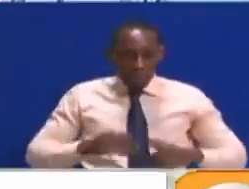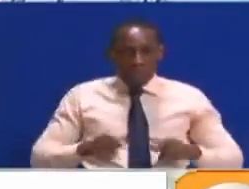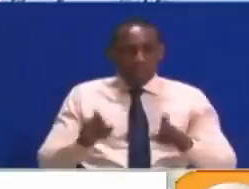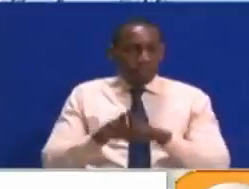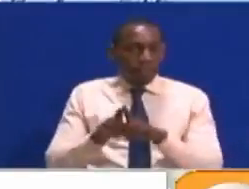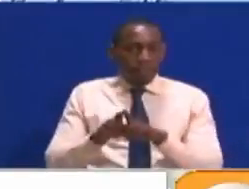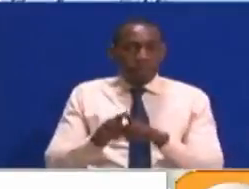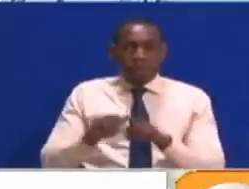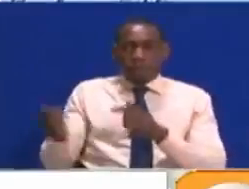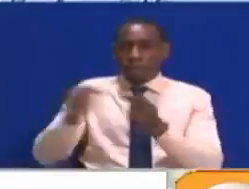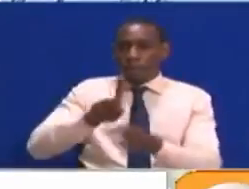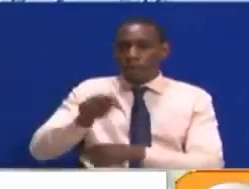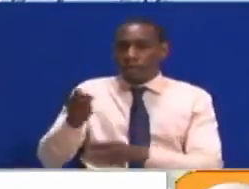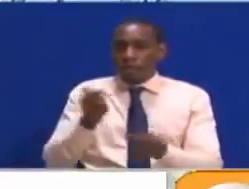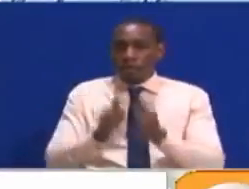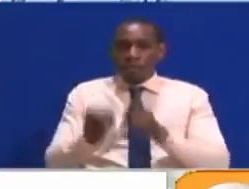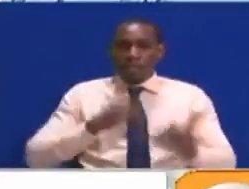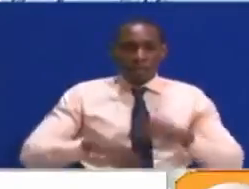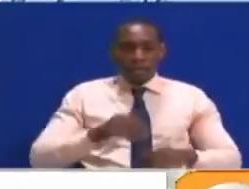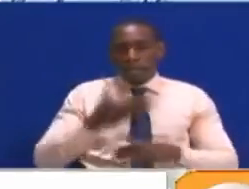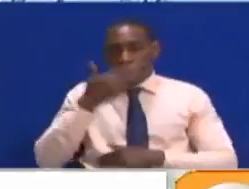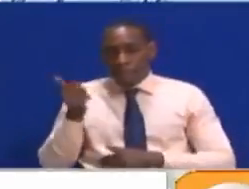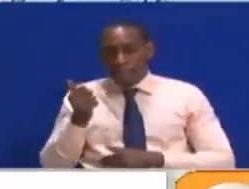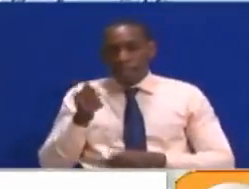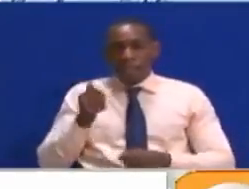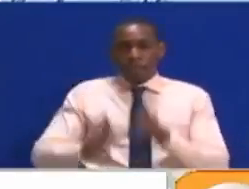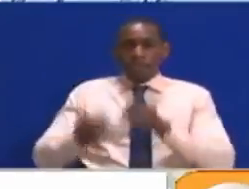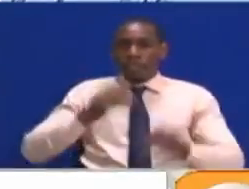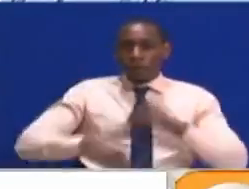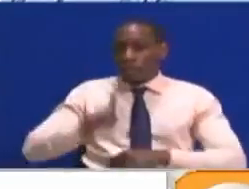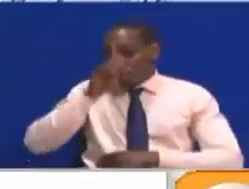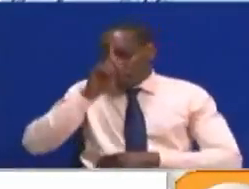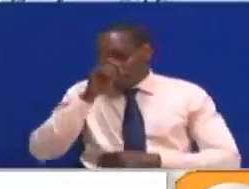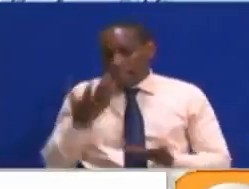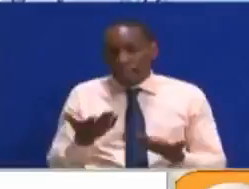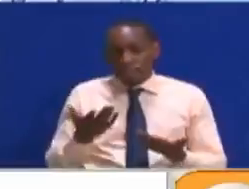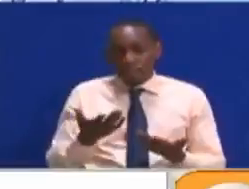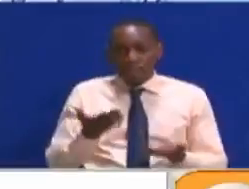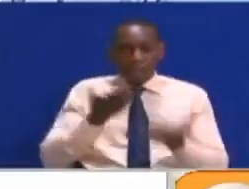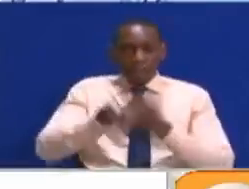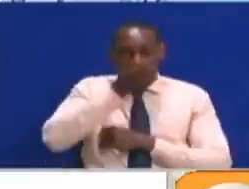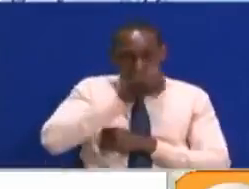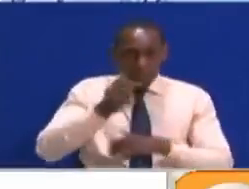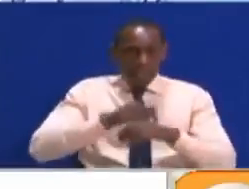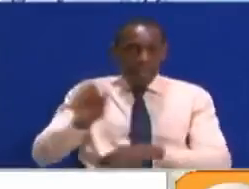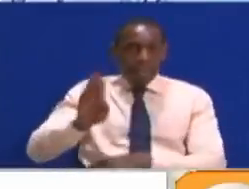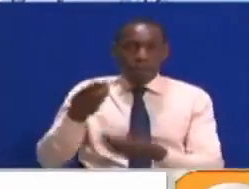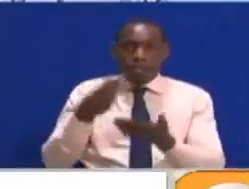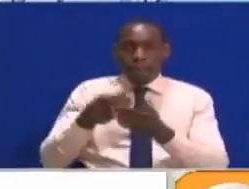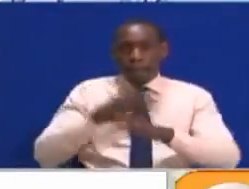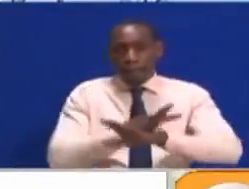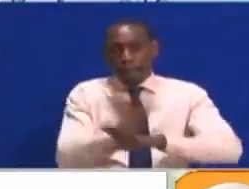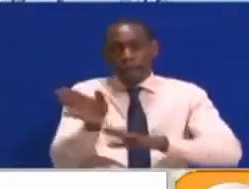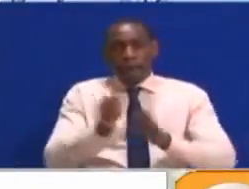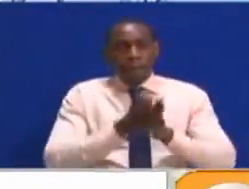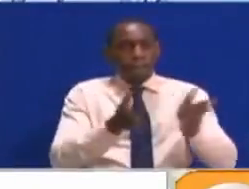argue with each other about which corruption was better or more serious than the other, or look the other way as billions of shillings leave